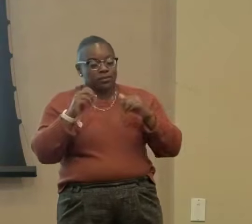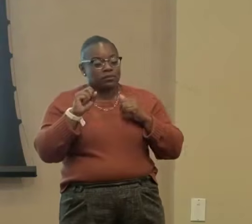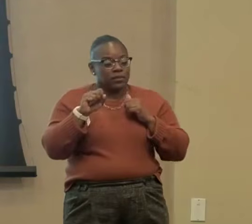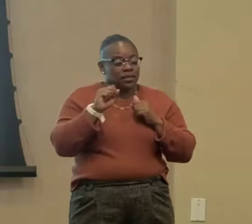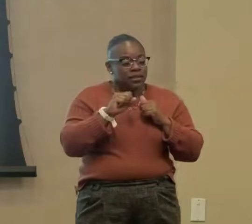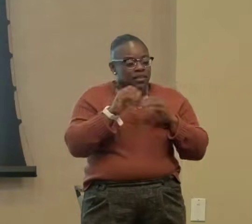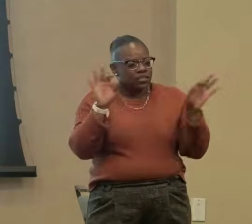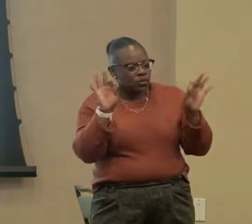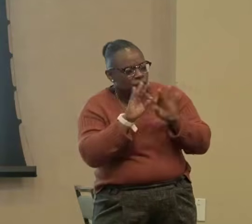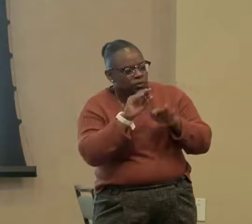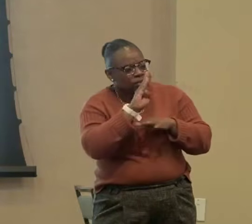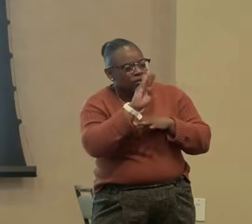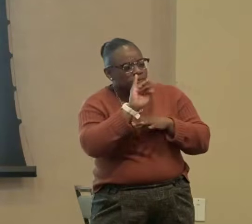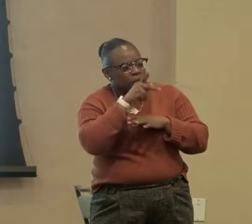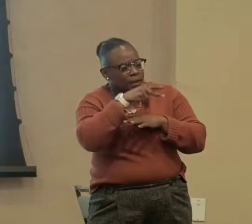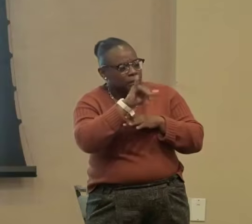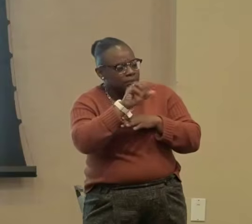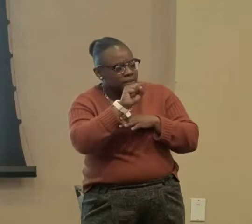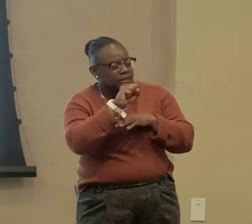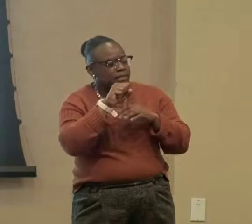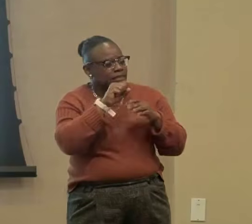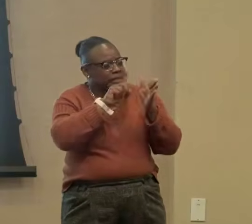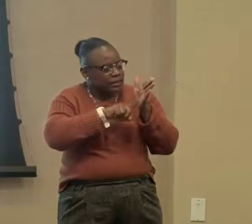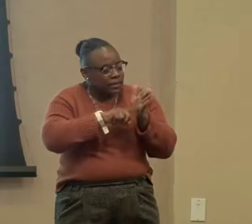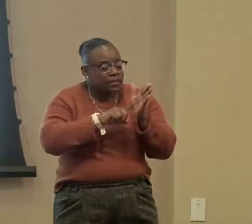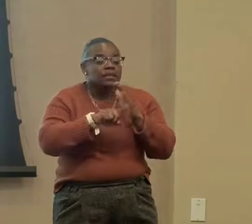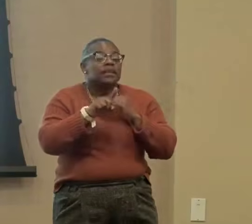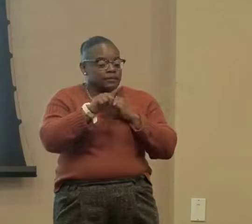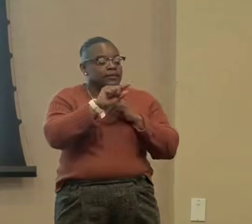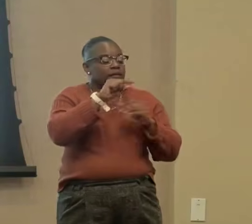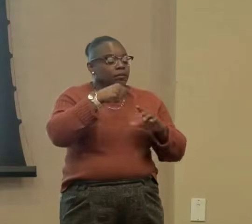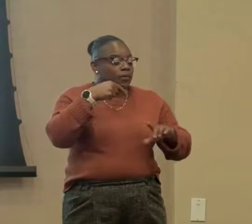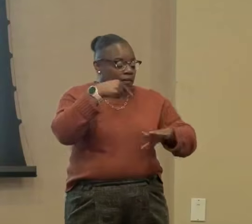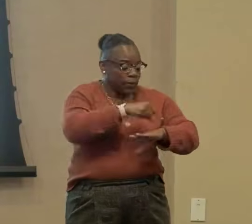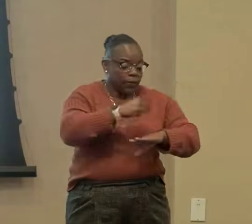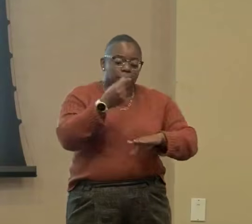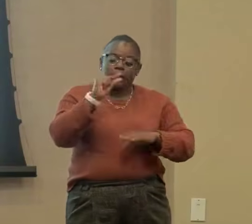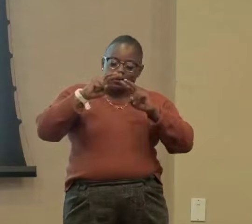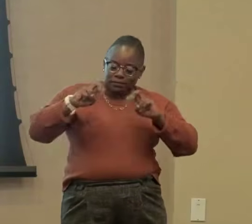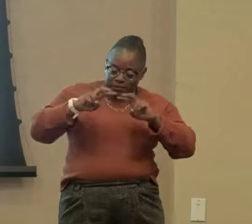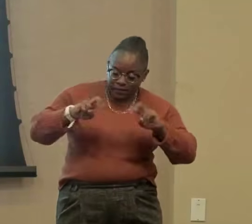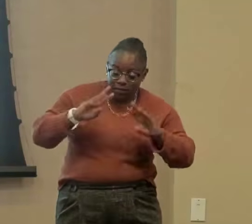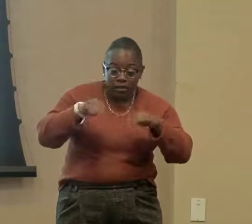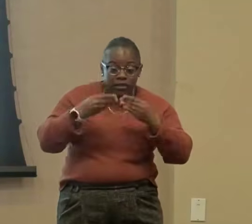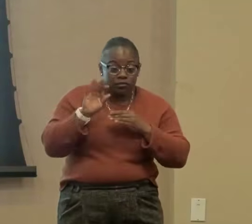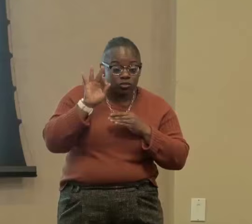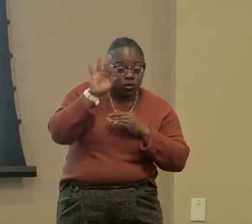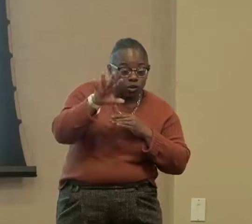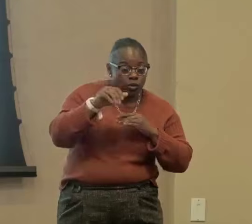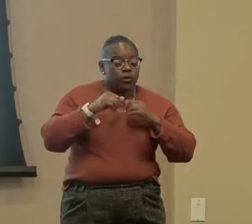that biopsy? Yeah, I think a biopsy gives you a clue. So if we want to get into it,